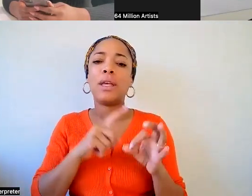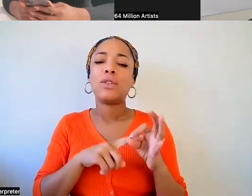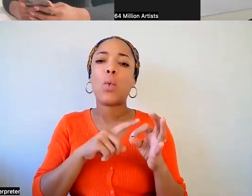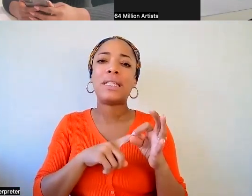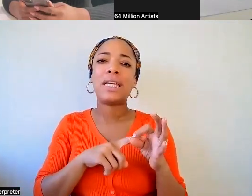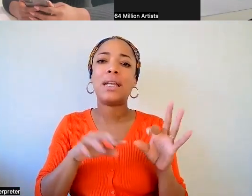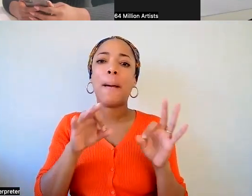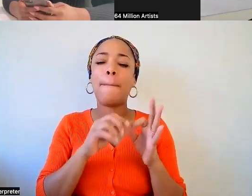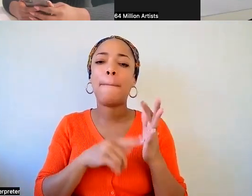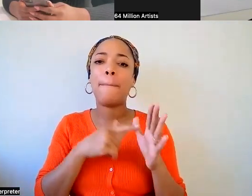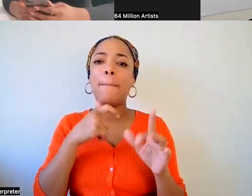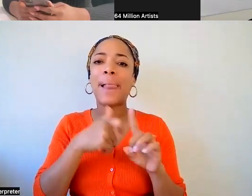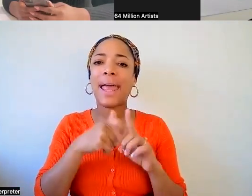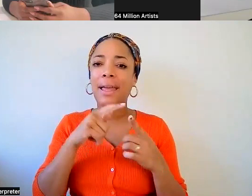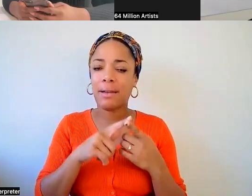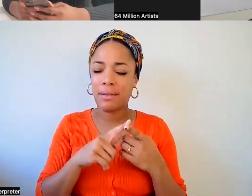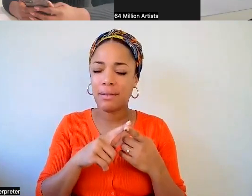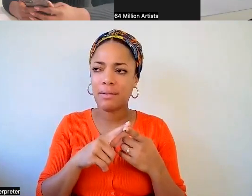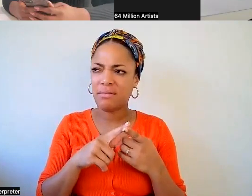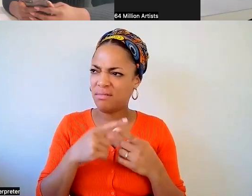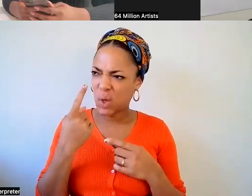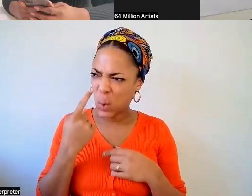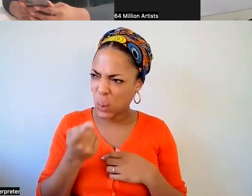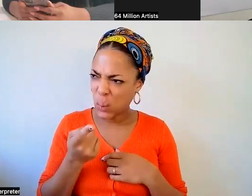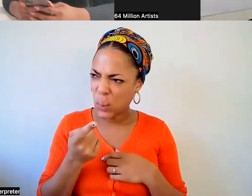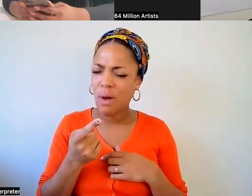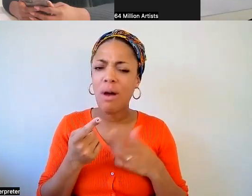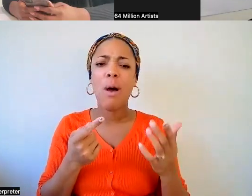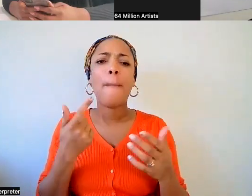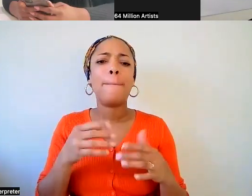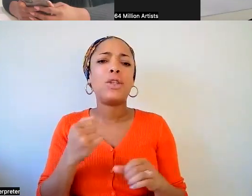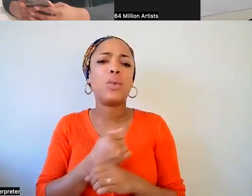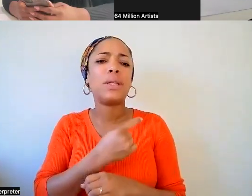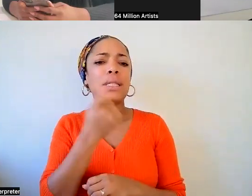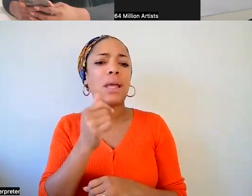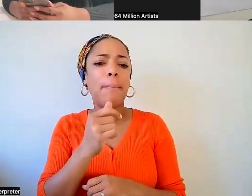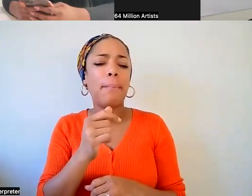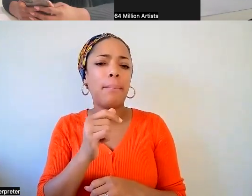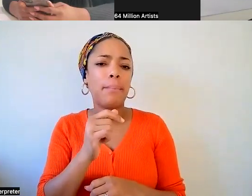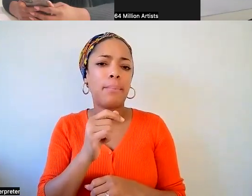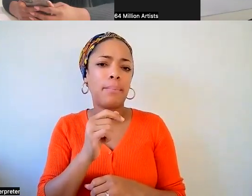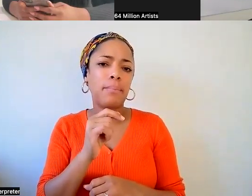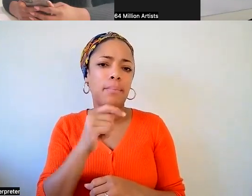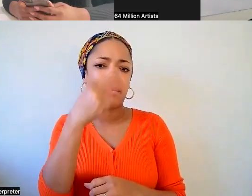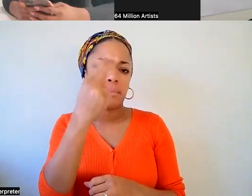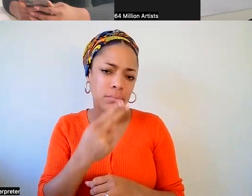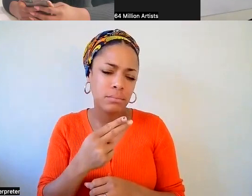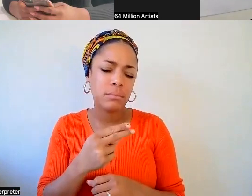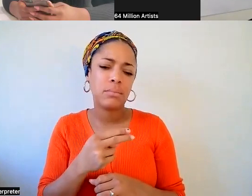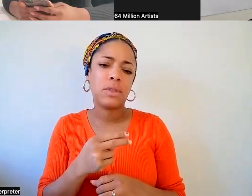said, who's he? It's 1973. And they said, well, he's done some pictures. Da, da, da. And so I got together with Quentin Blake, and that's how the first book